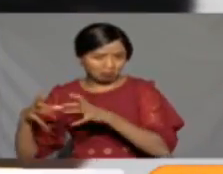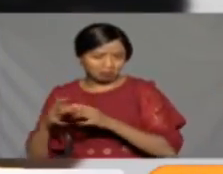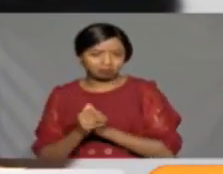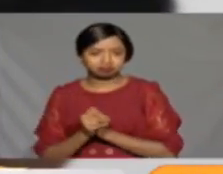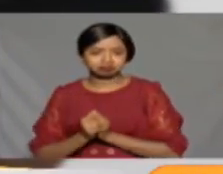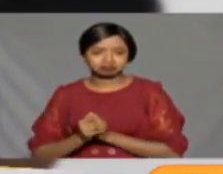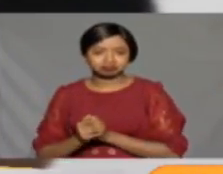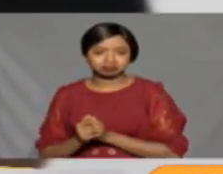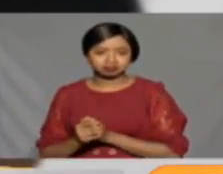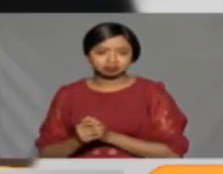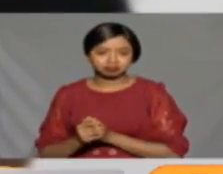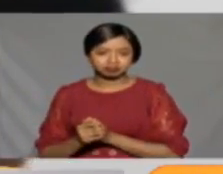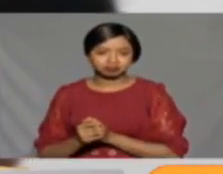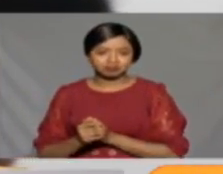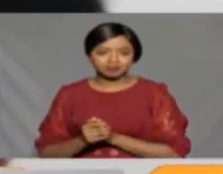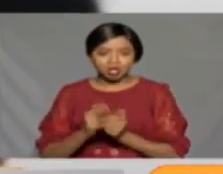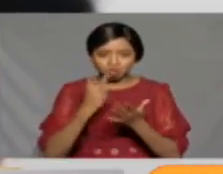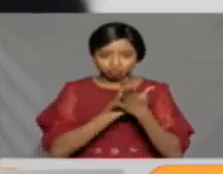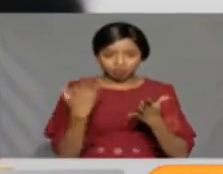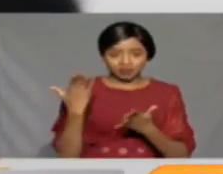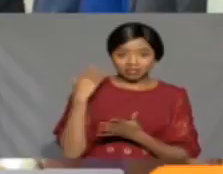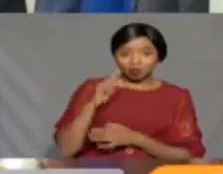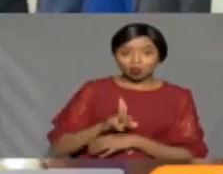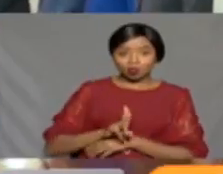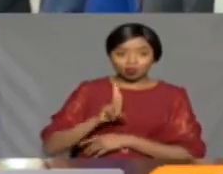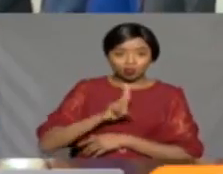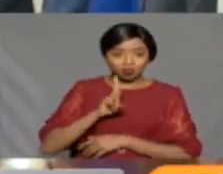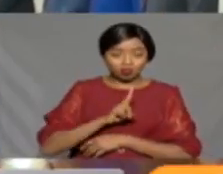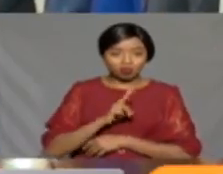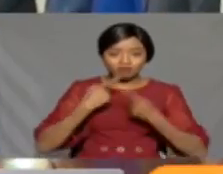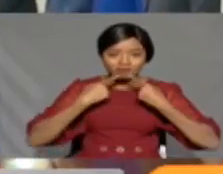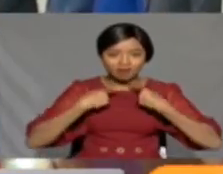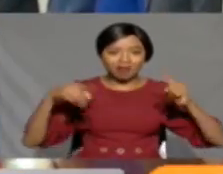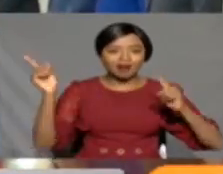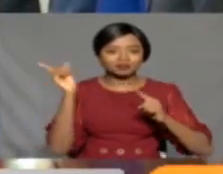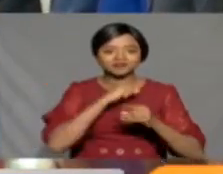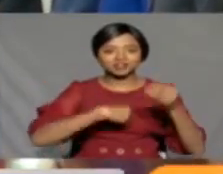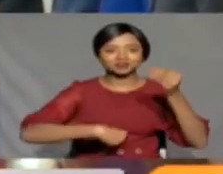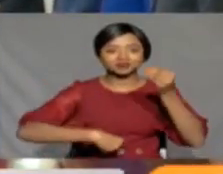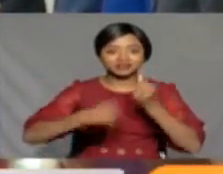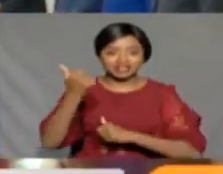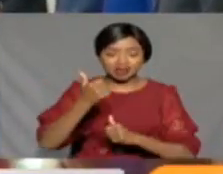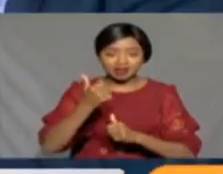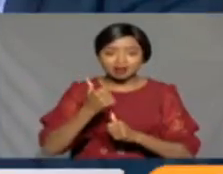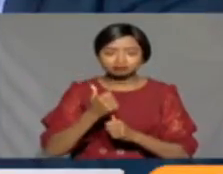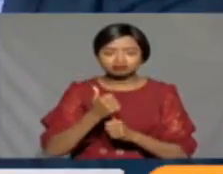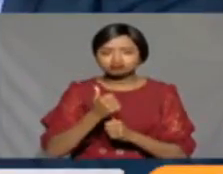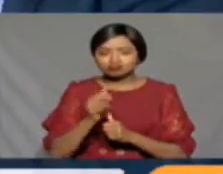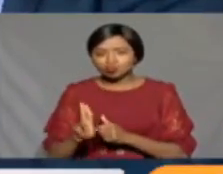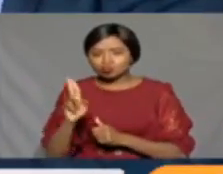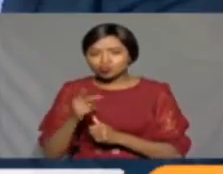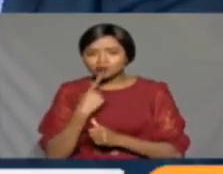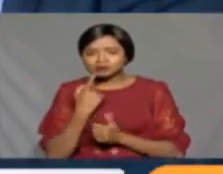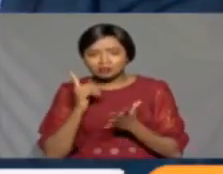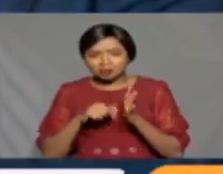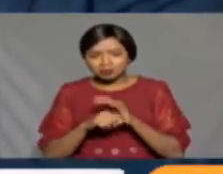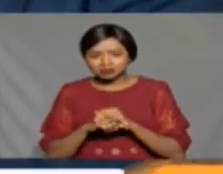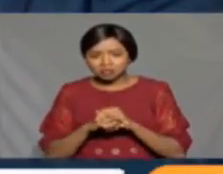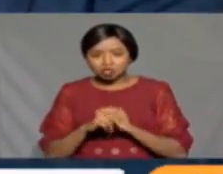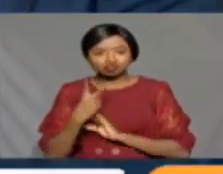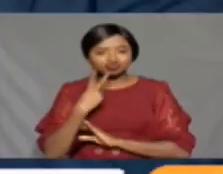oil refineries. 2 weeks ago, President Uhuru Kenyatta made the announcement of the sale. Kenyatta noting that the government sold it